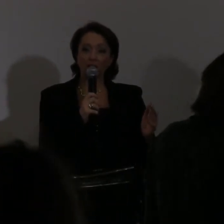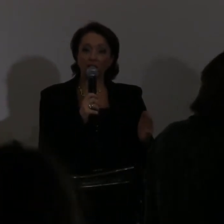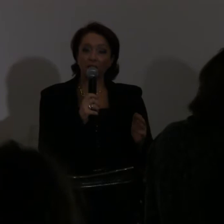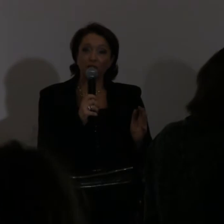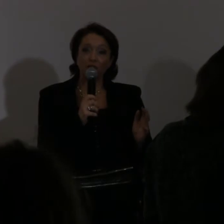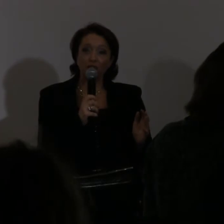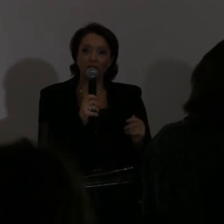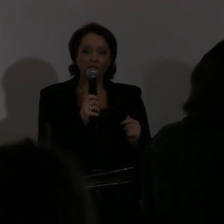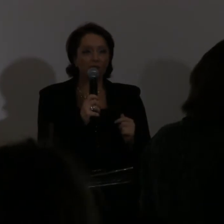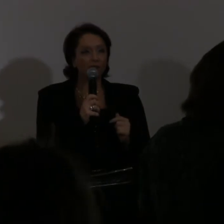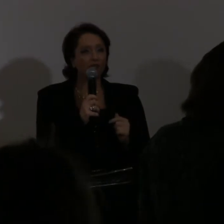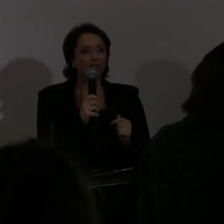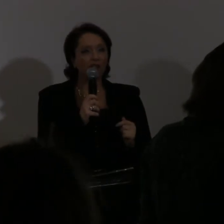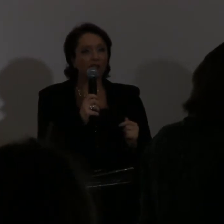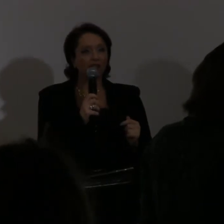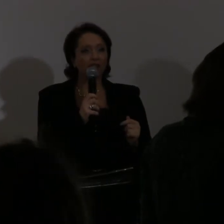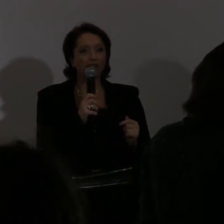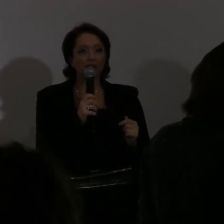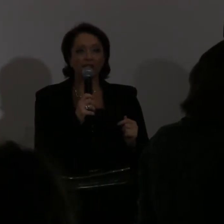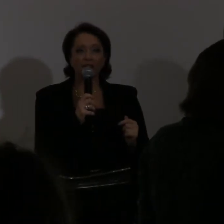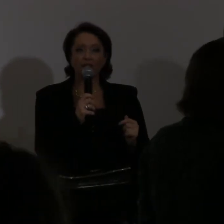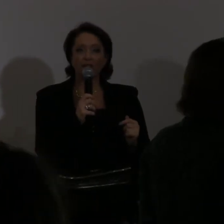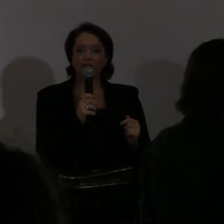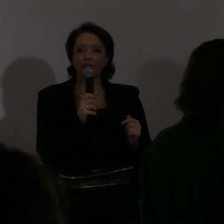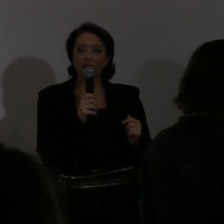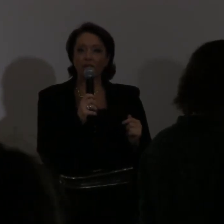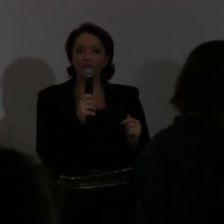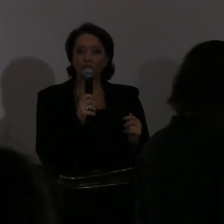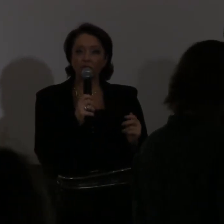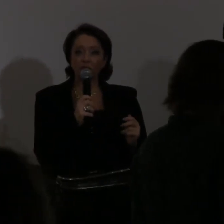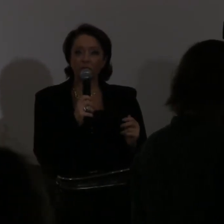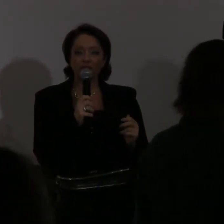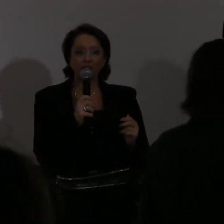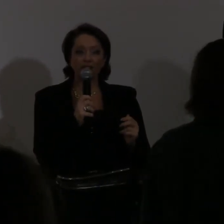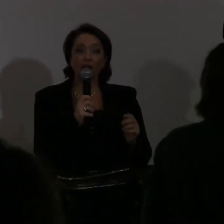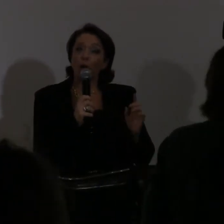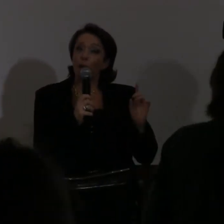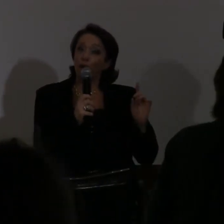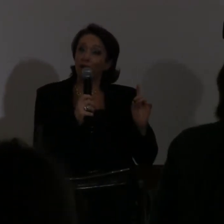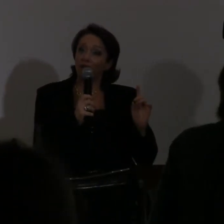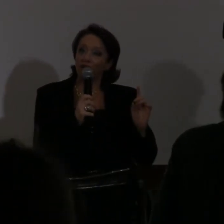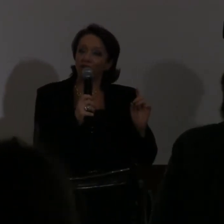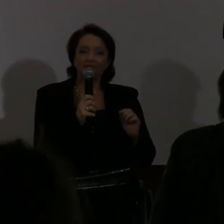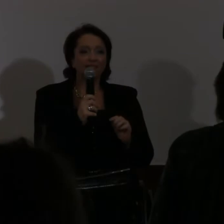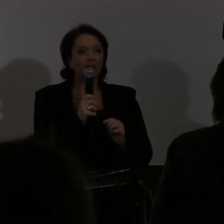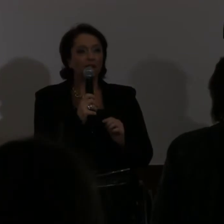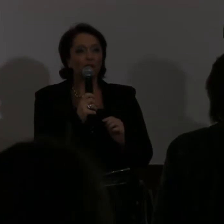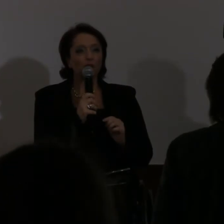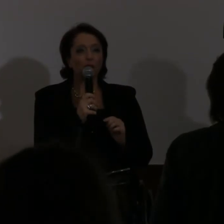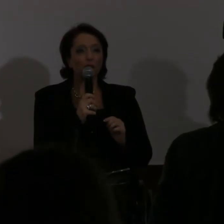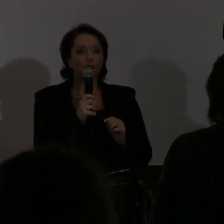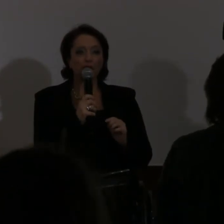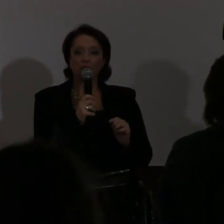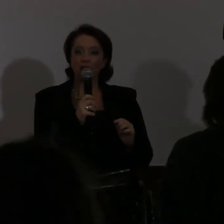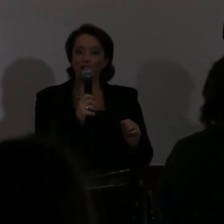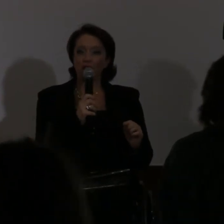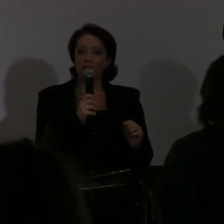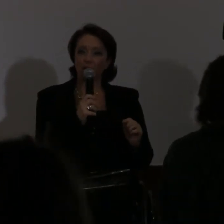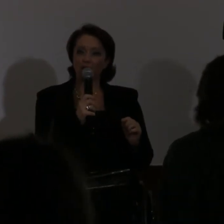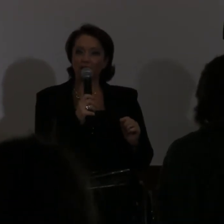disability, and I'm here by chance because the Assistant Secretary General couldn't make it. But there is also a